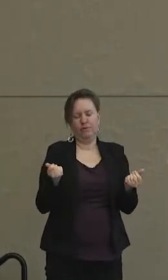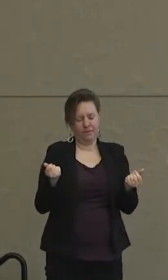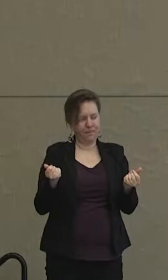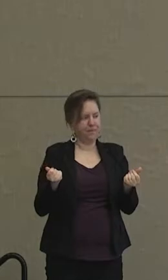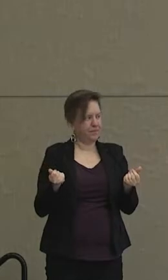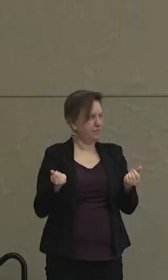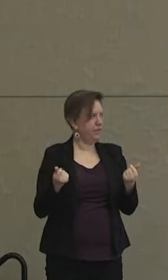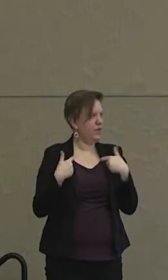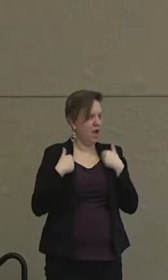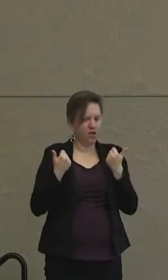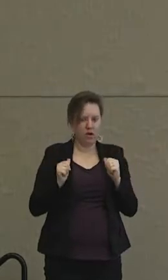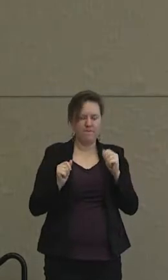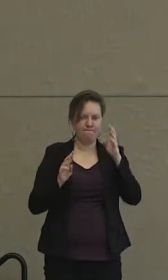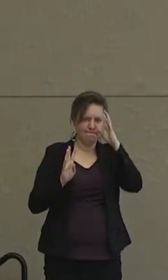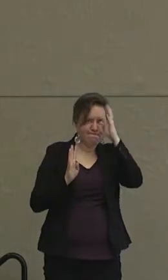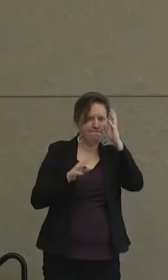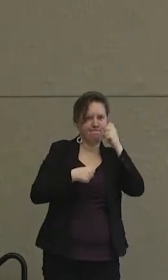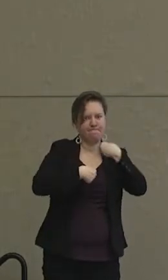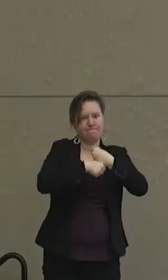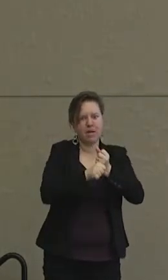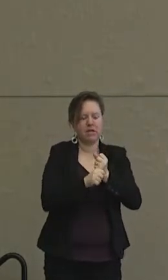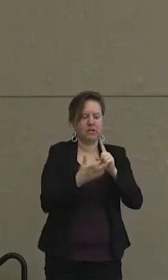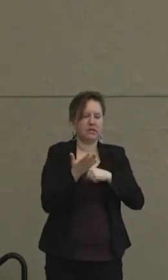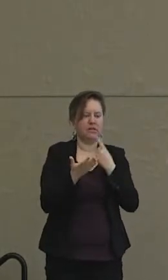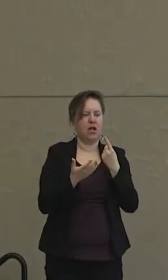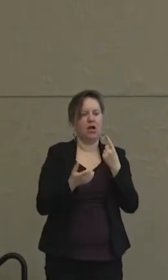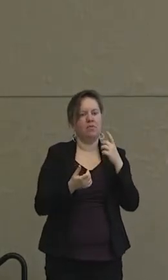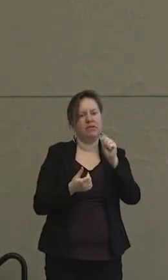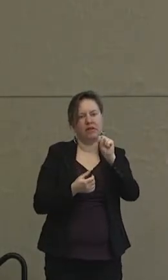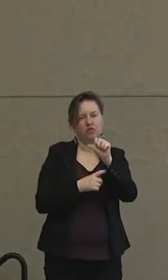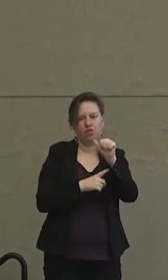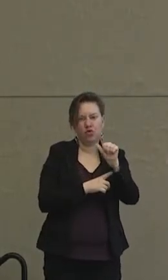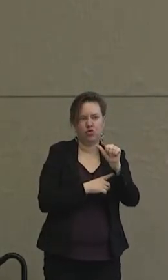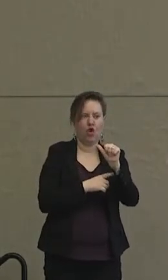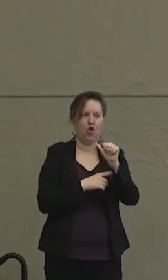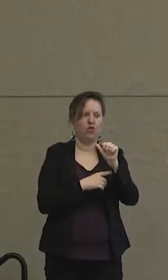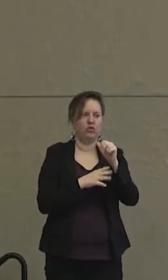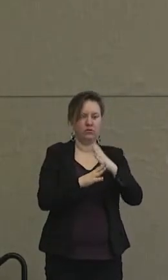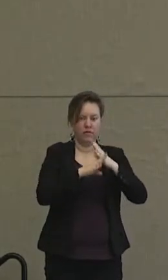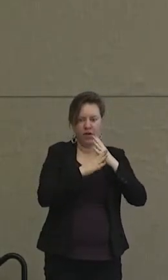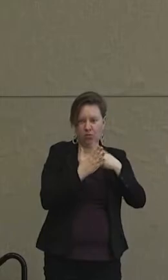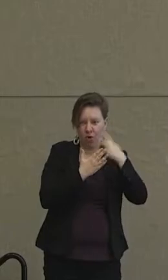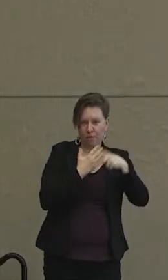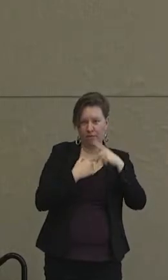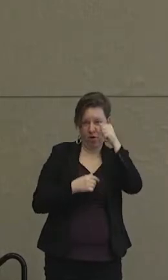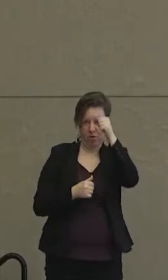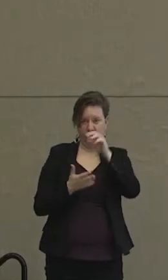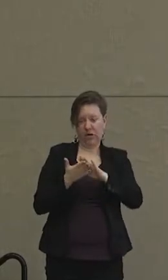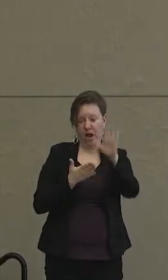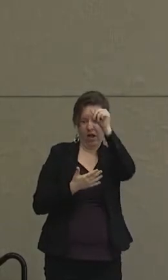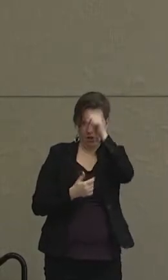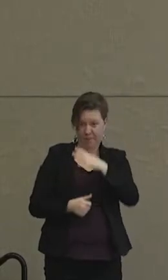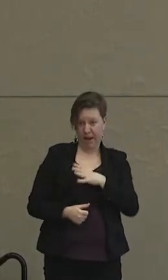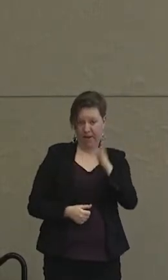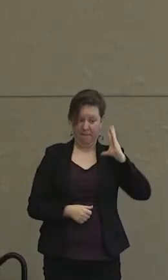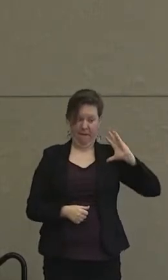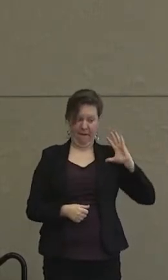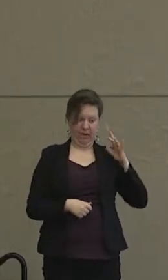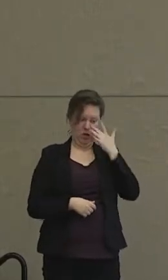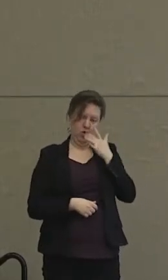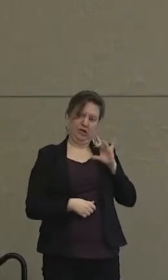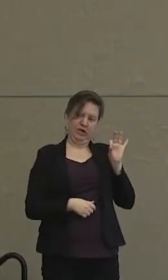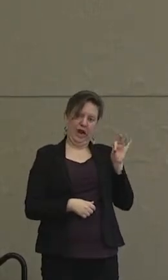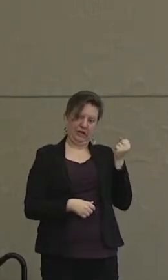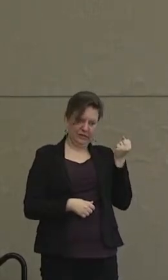I tried creating some sexual assault prevention programs for college men back in the early